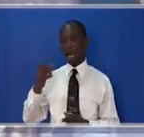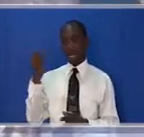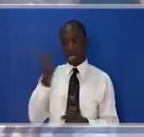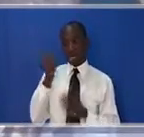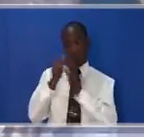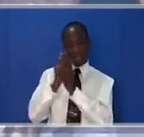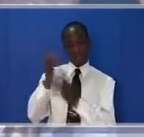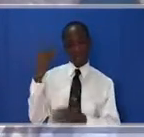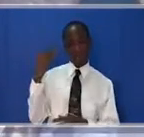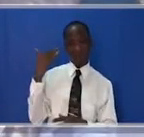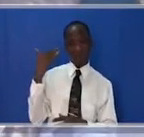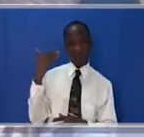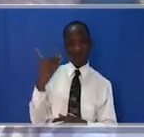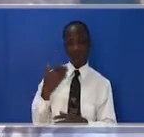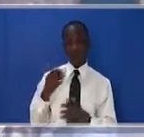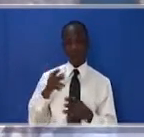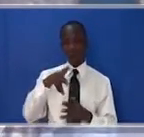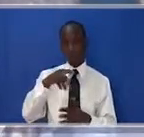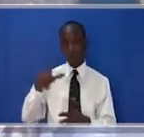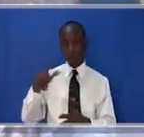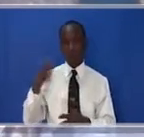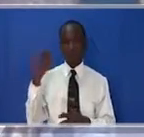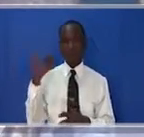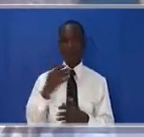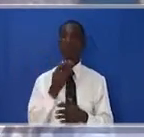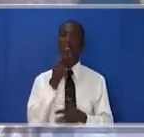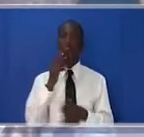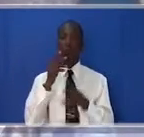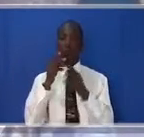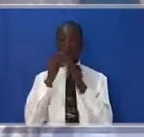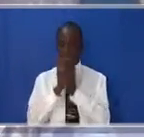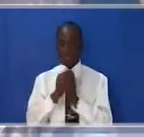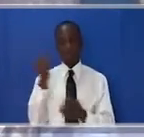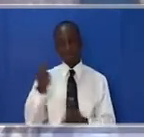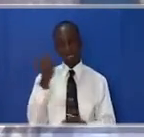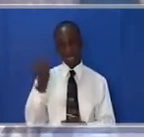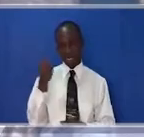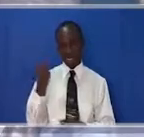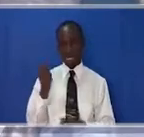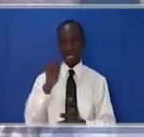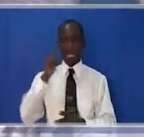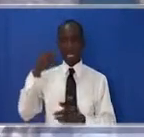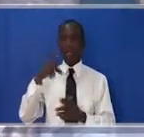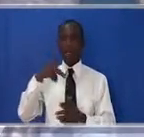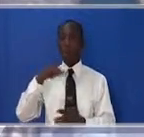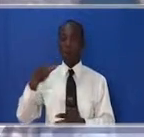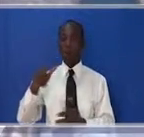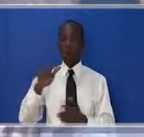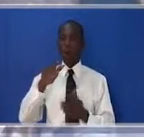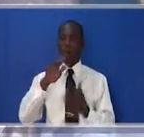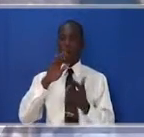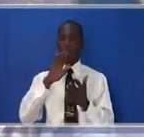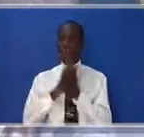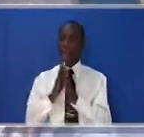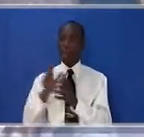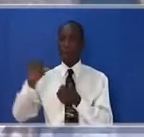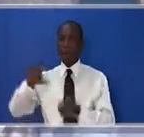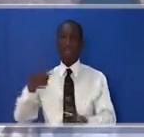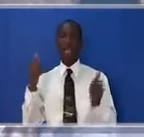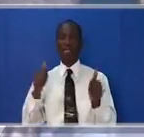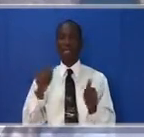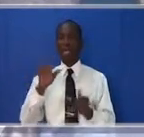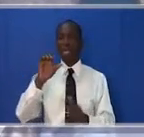9. Na onu aka no ho asem wo Acts 22:16. Semra Ananias chirechire no ai se